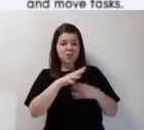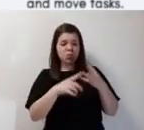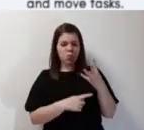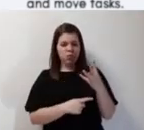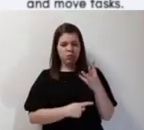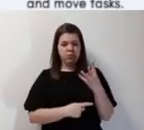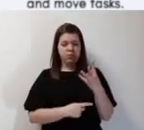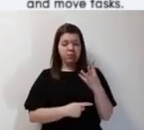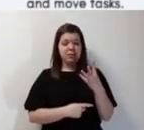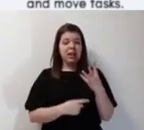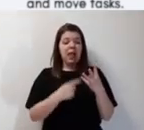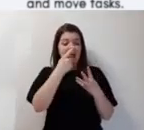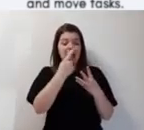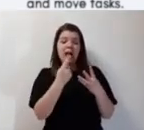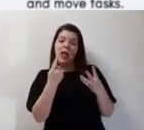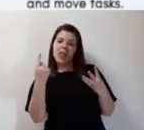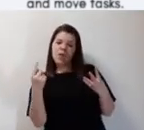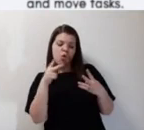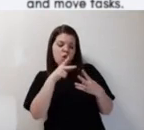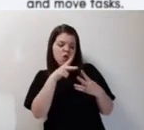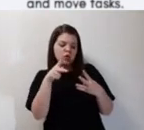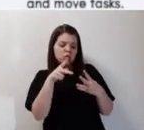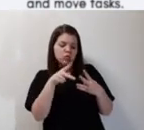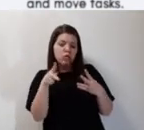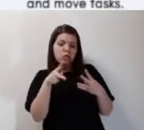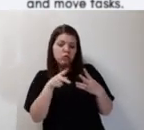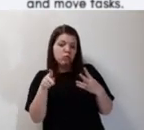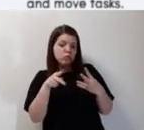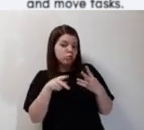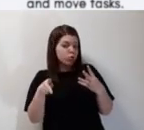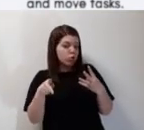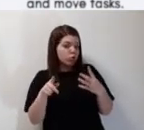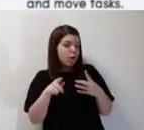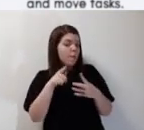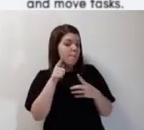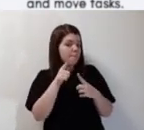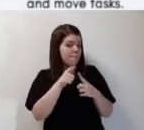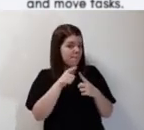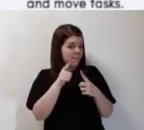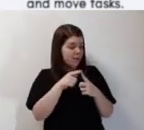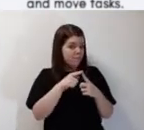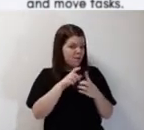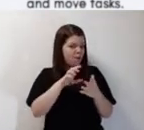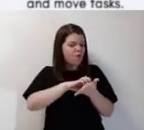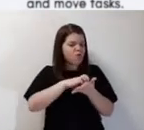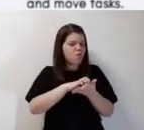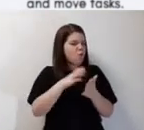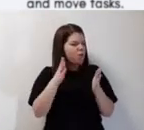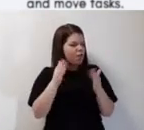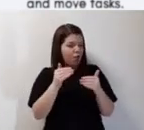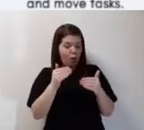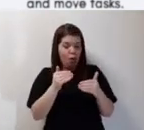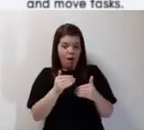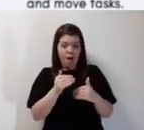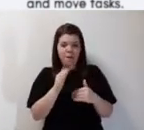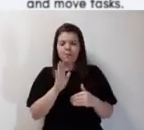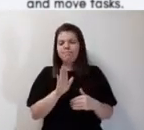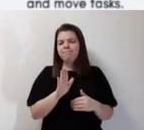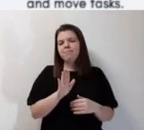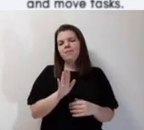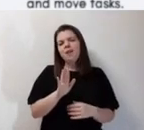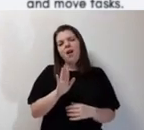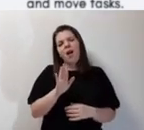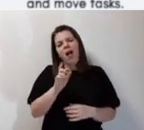measure because my training time was 5 weeks, so I spent 1 week preparing the material and 2 weeks per sprint.